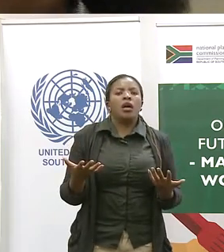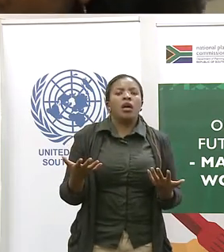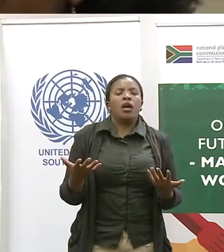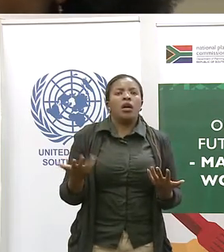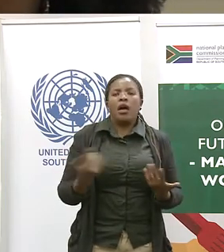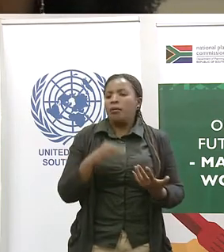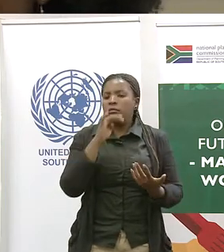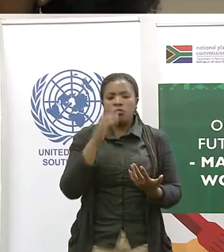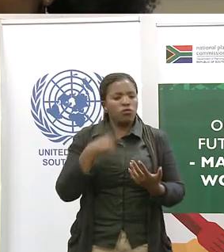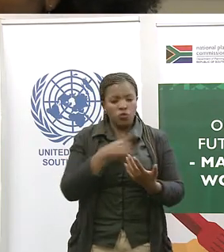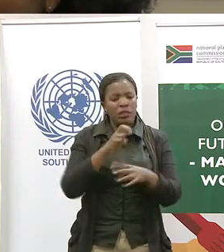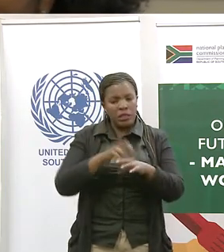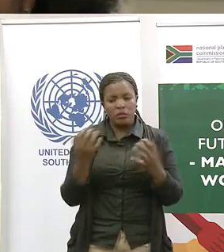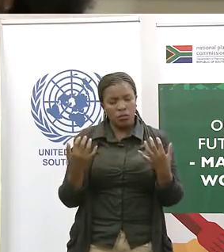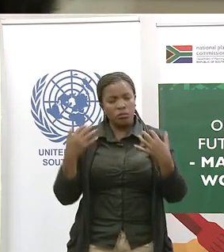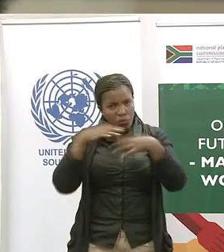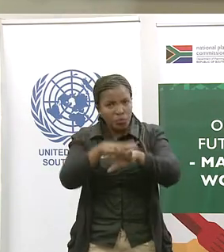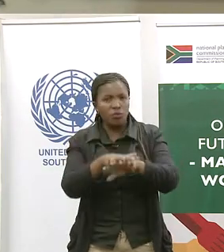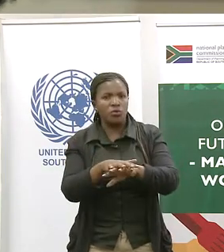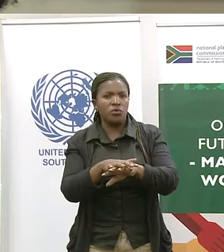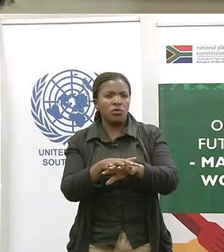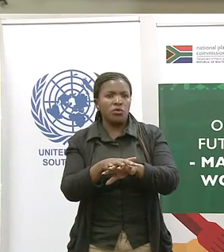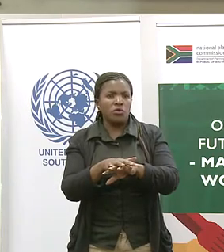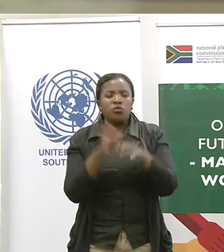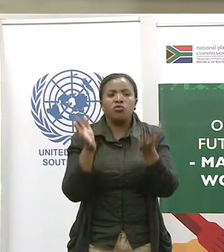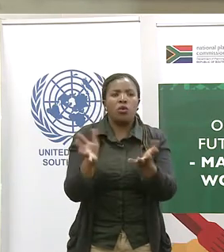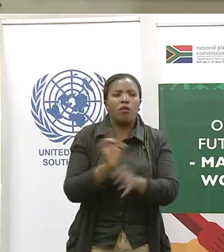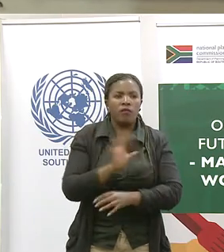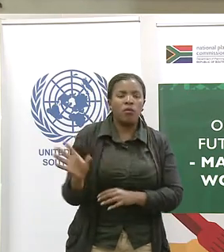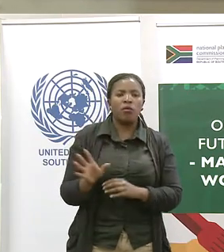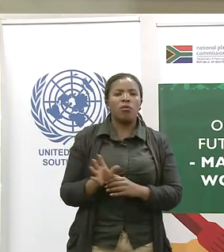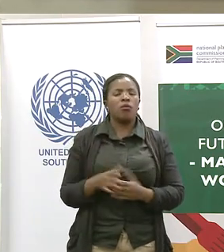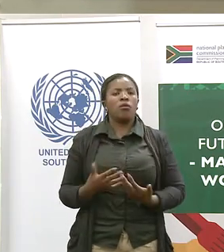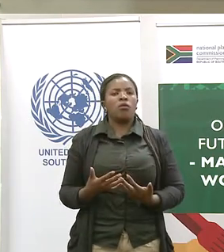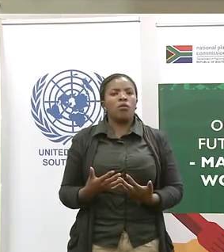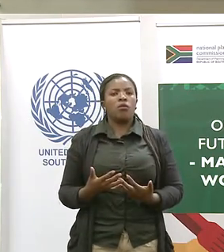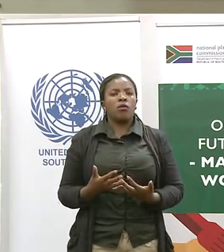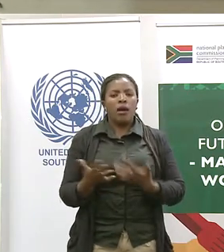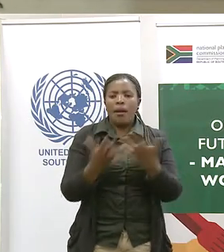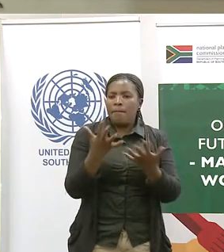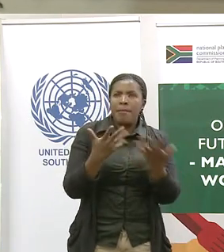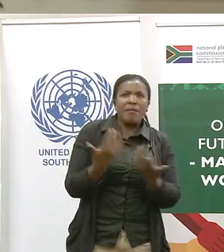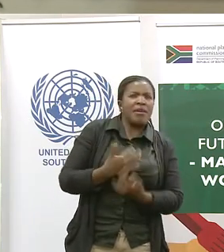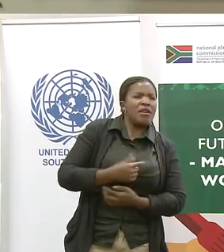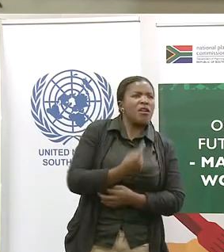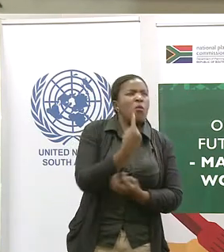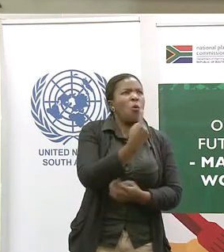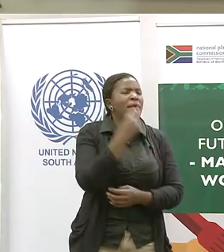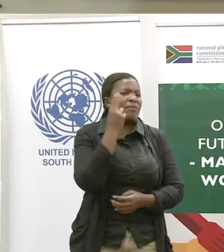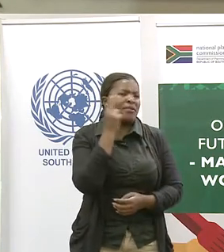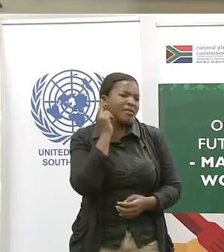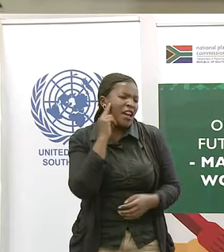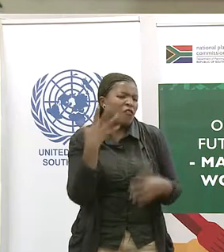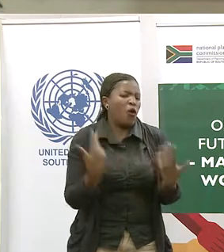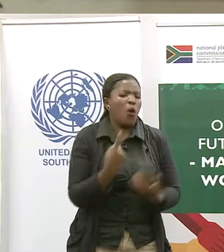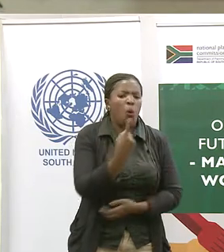be. Can we have, if we have one blind child or one deaf child